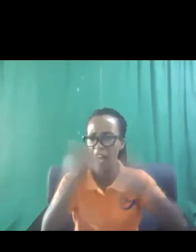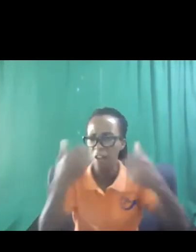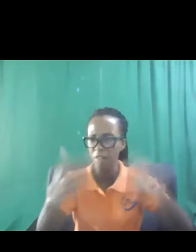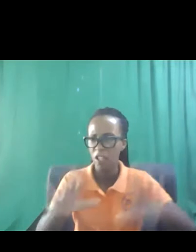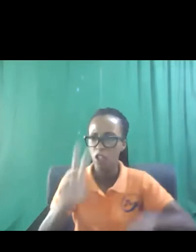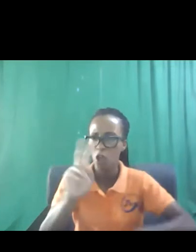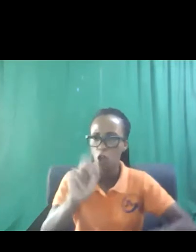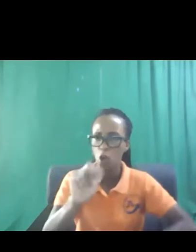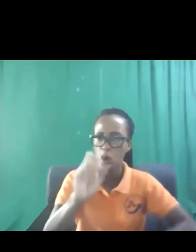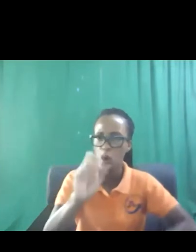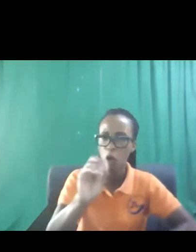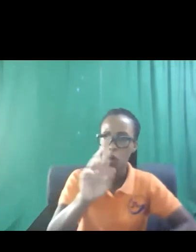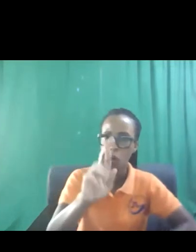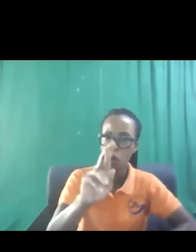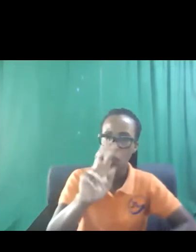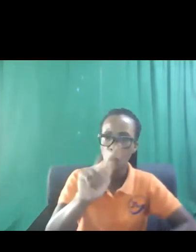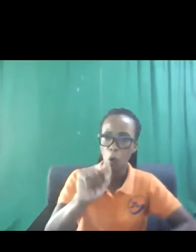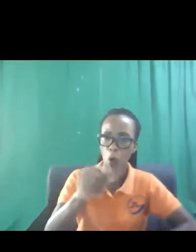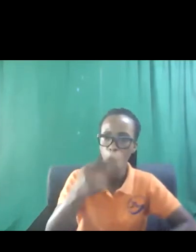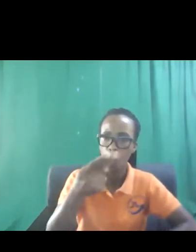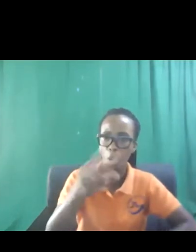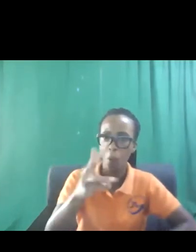there are no programs, no